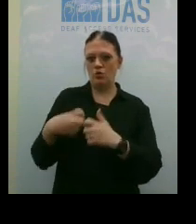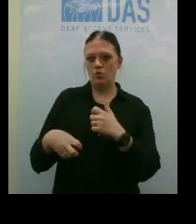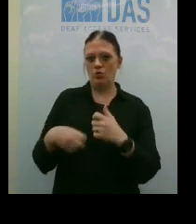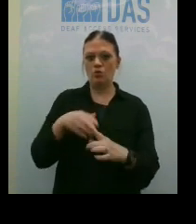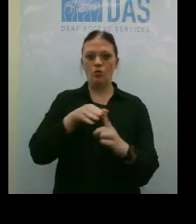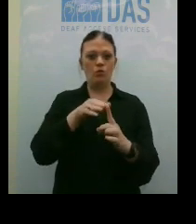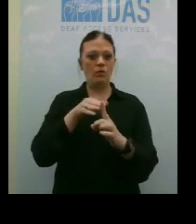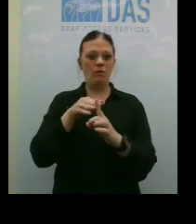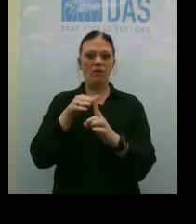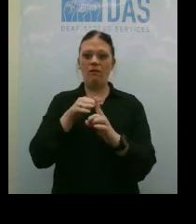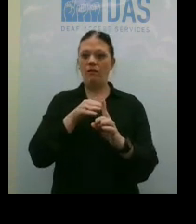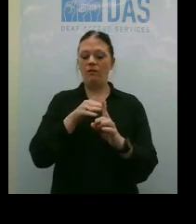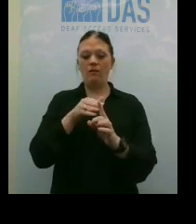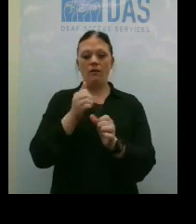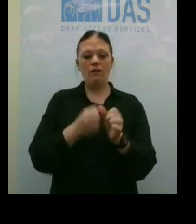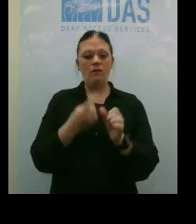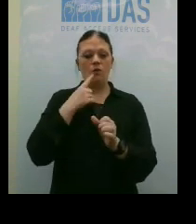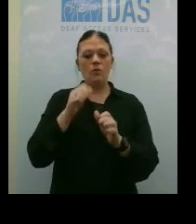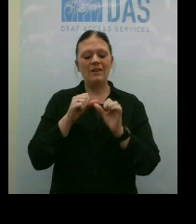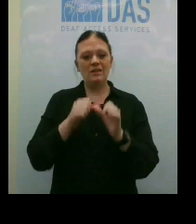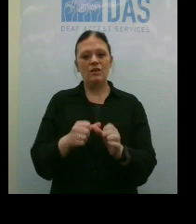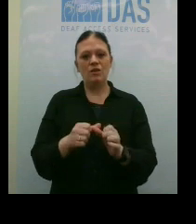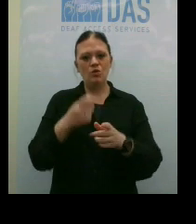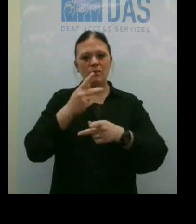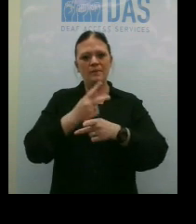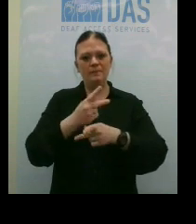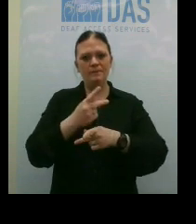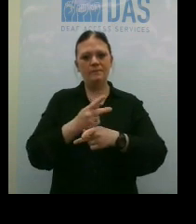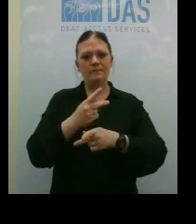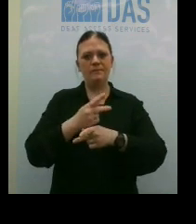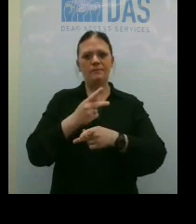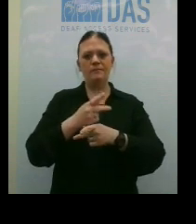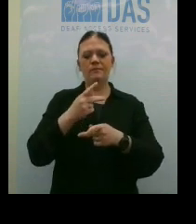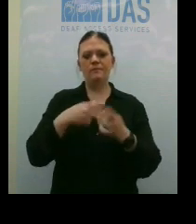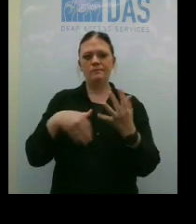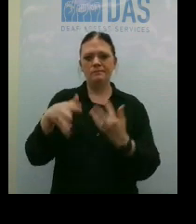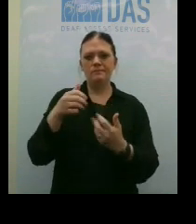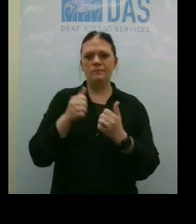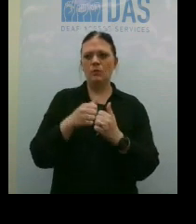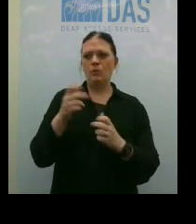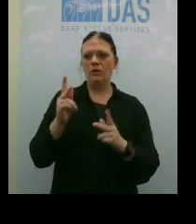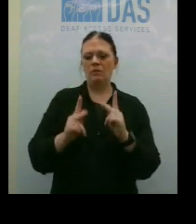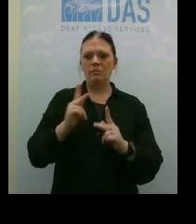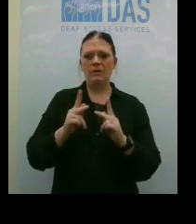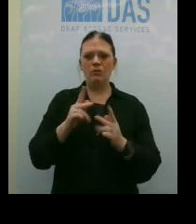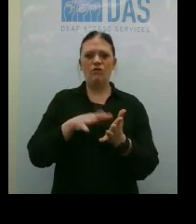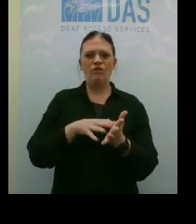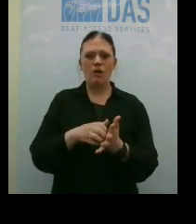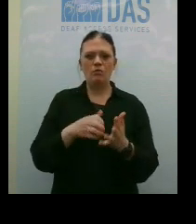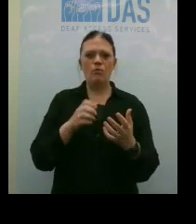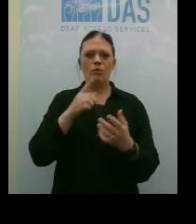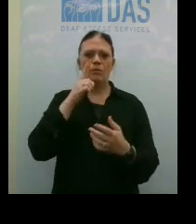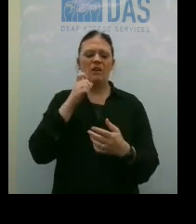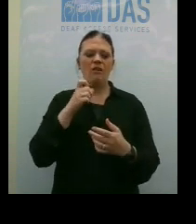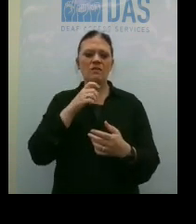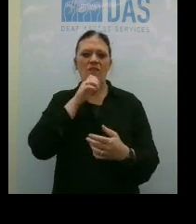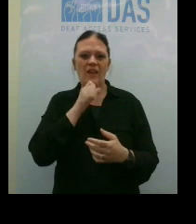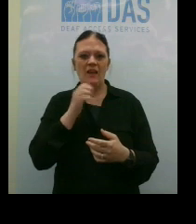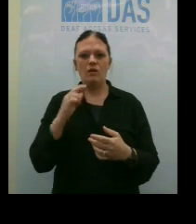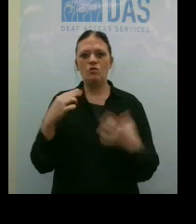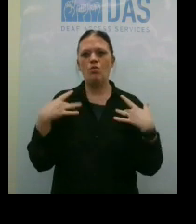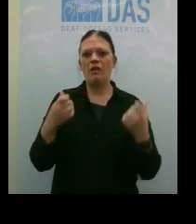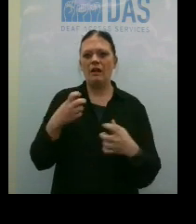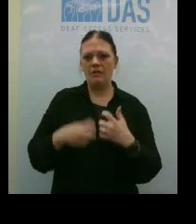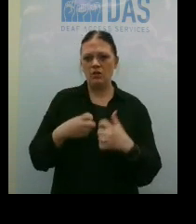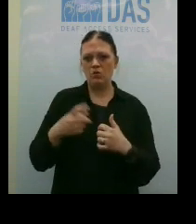remind everybody to continue to take precautions, especially amongst those that are most vulnerable due to their age or comorbidity issues that